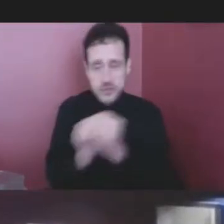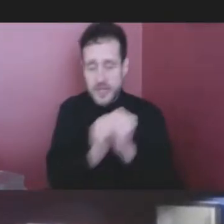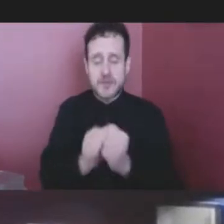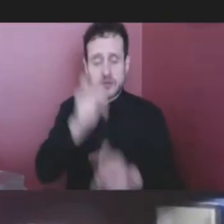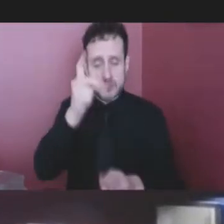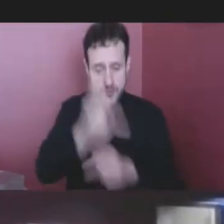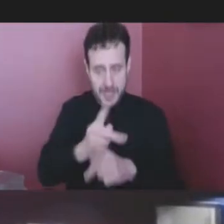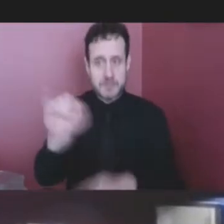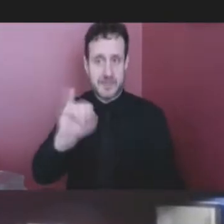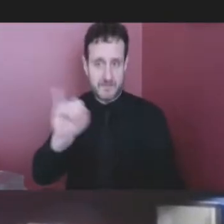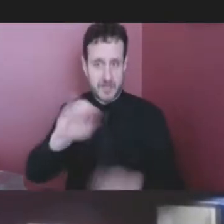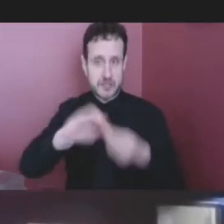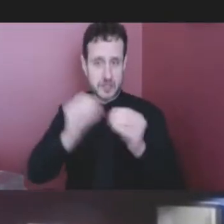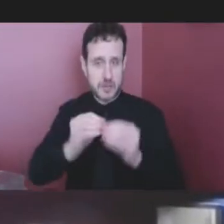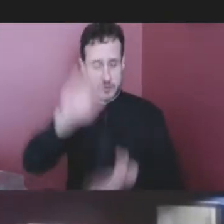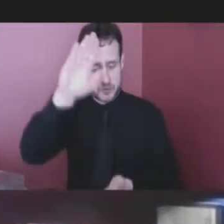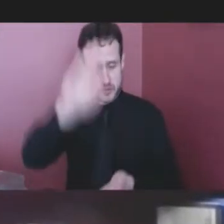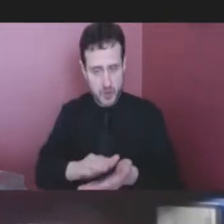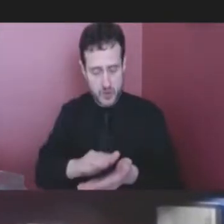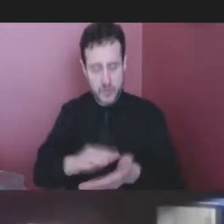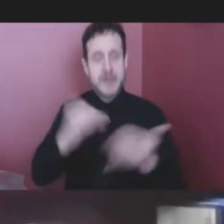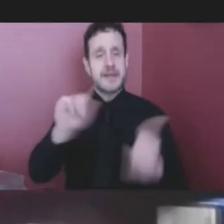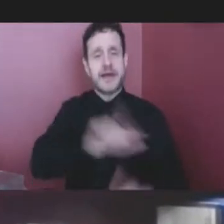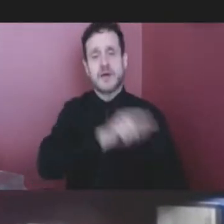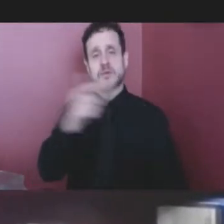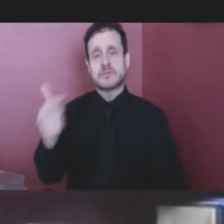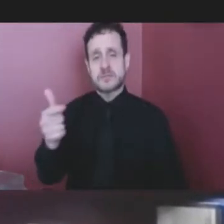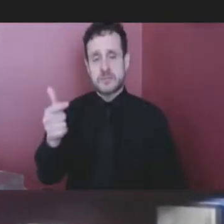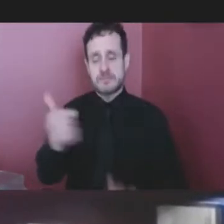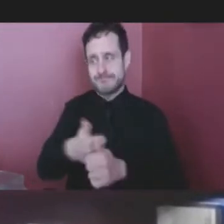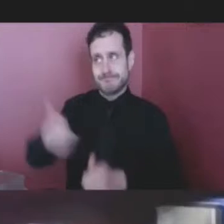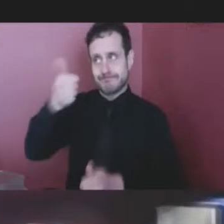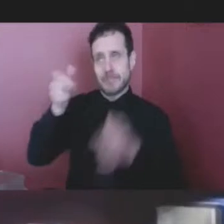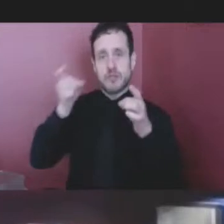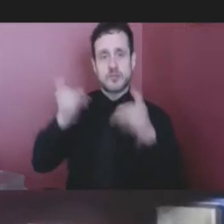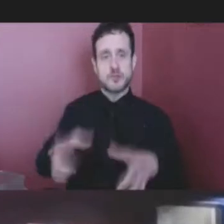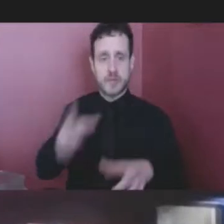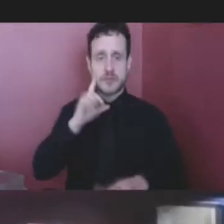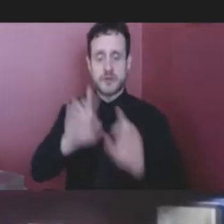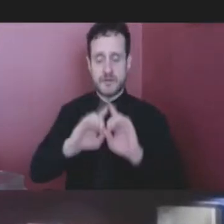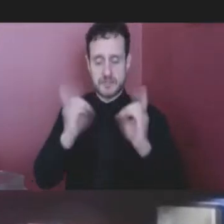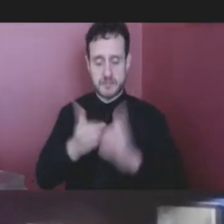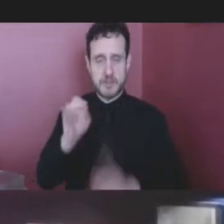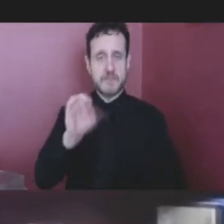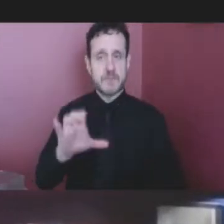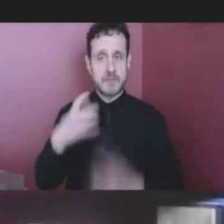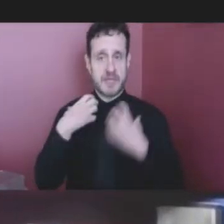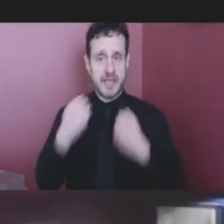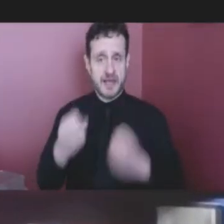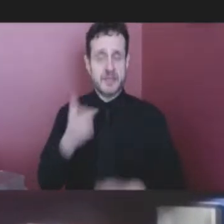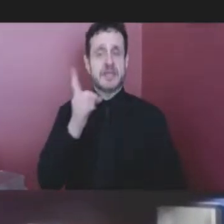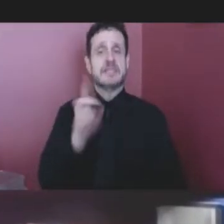that, I'd like to turn it over to our Director of the Department of Public Health, Dr. Ngozi Ezike.